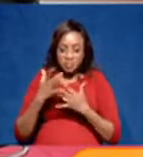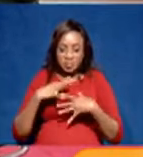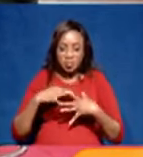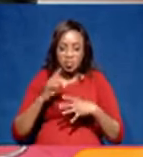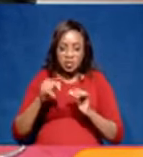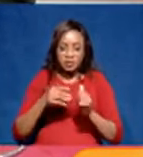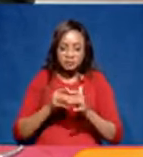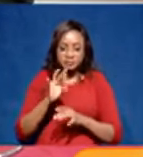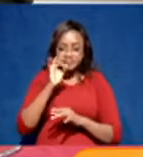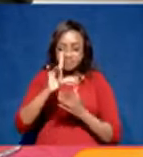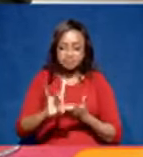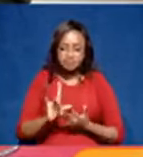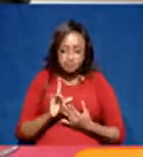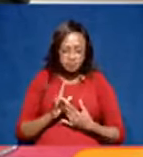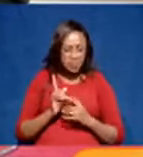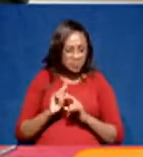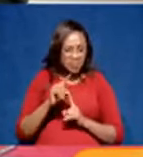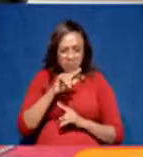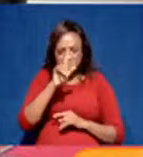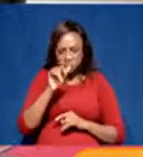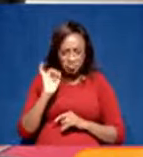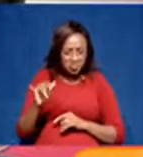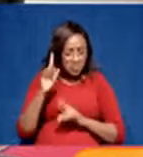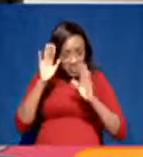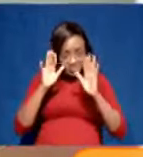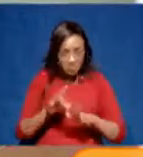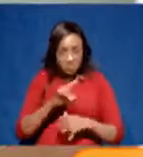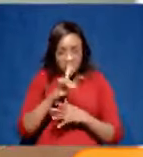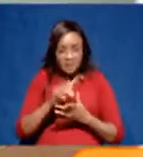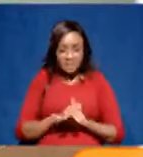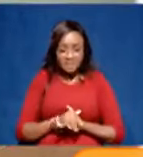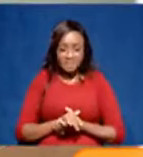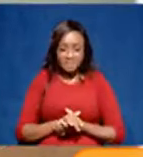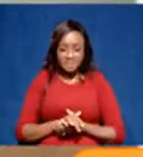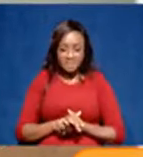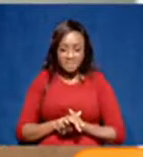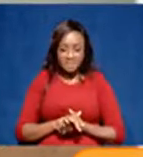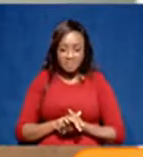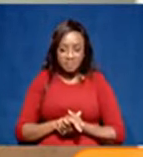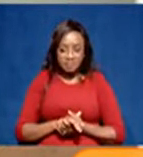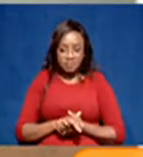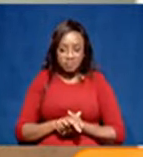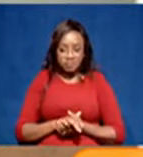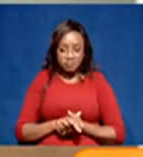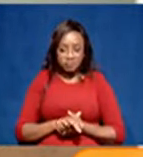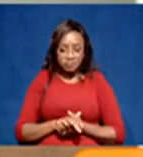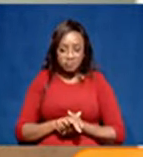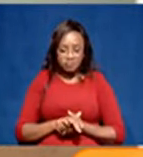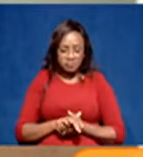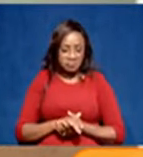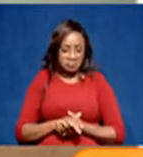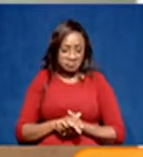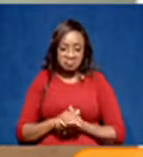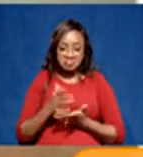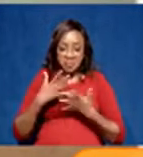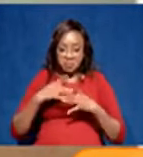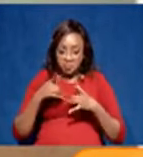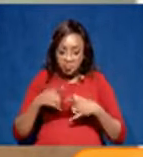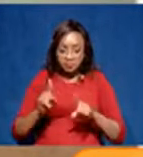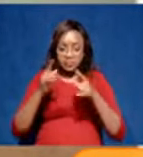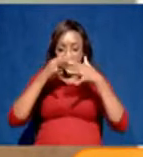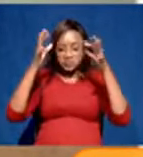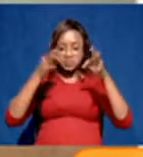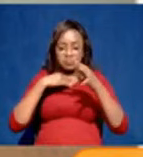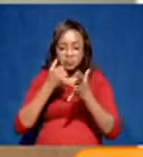finance their premium? Mm. Well, are people forced to opt into Hustler Fund? They're not. They do that voluntarily. They do